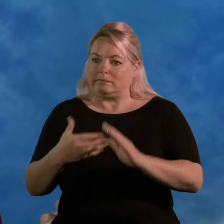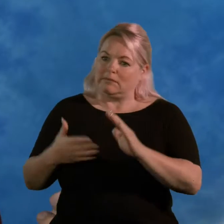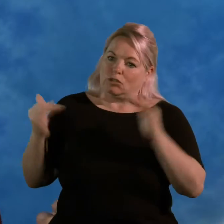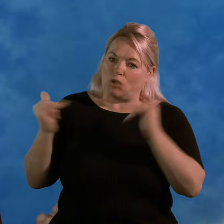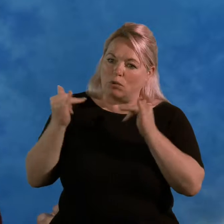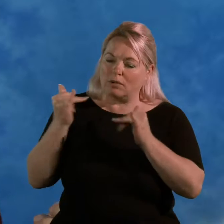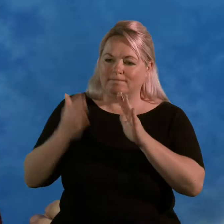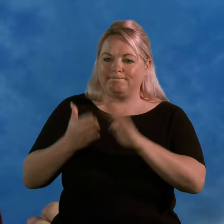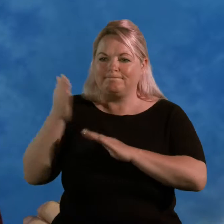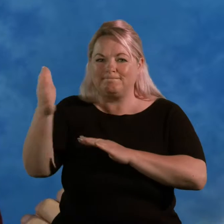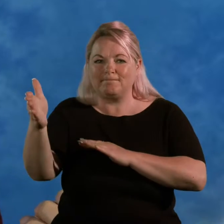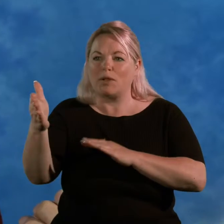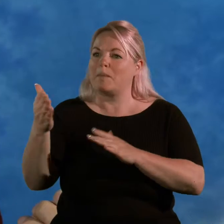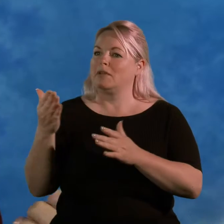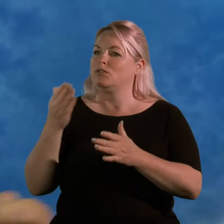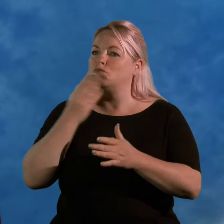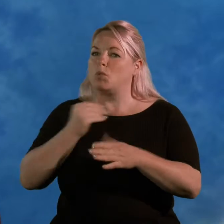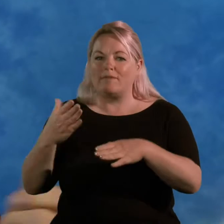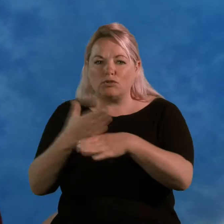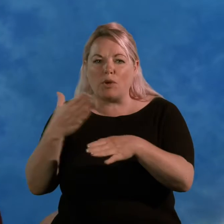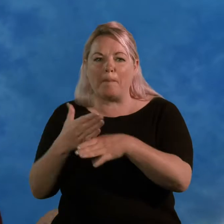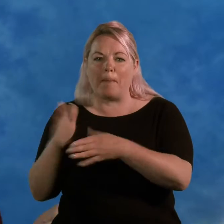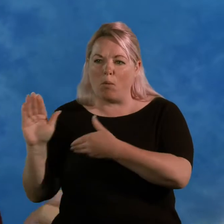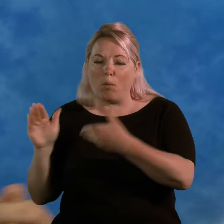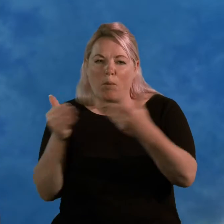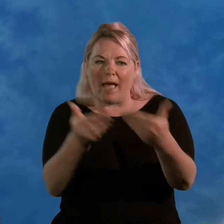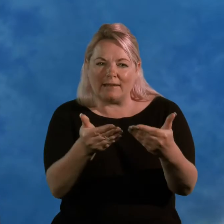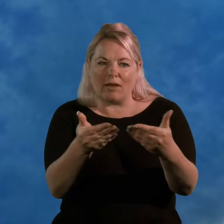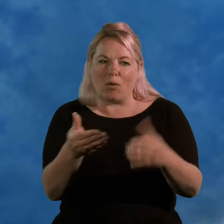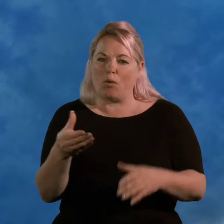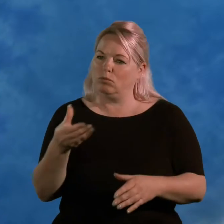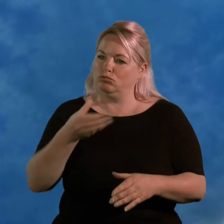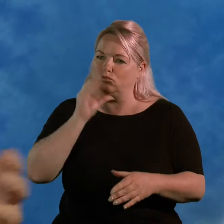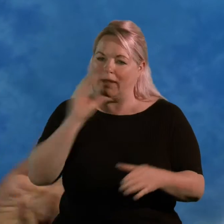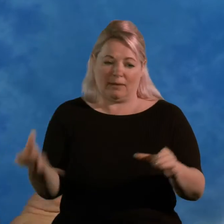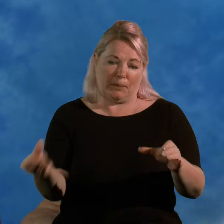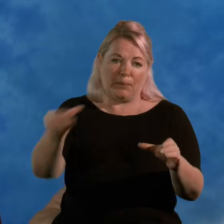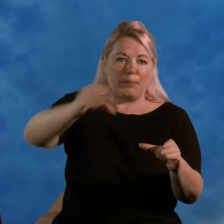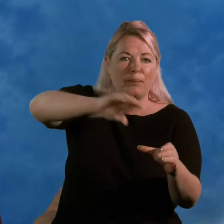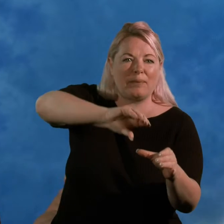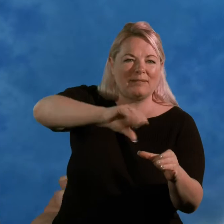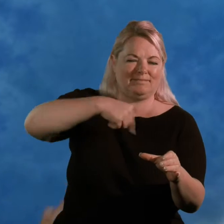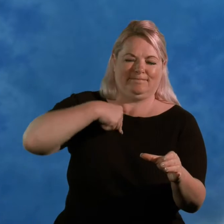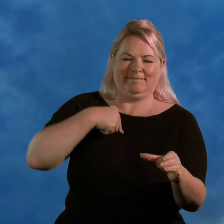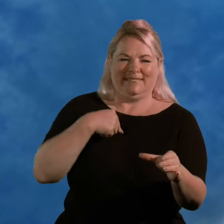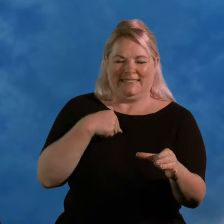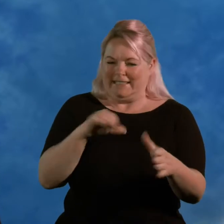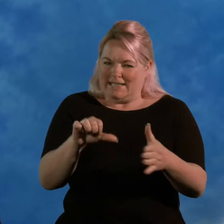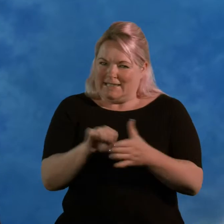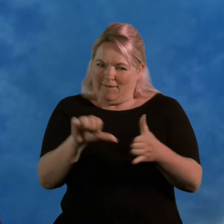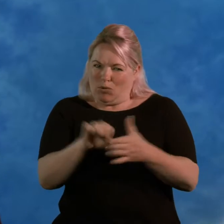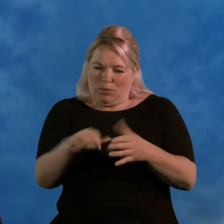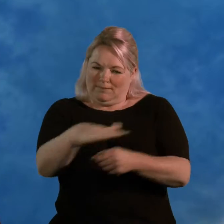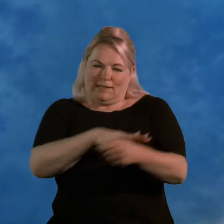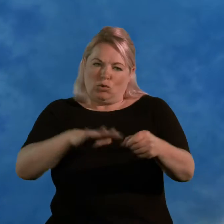useful job that I could do, being a waiter or topping up drinks. But just try not to get into